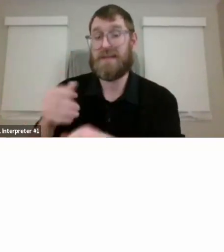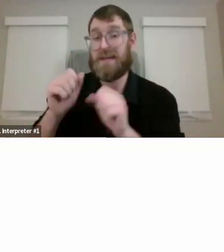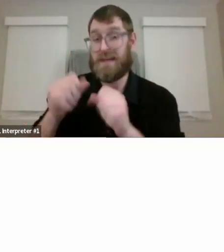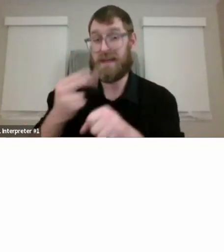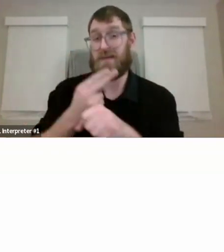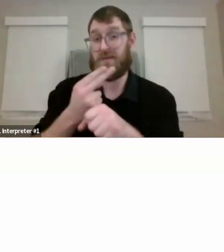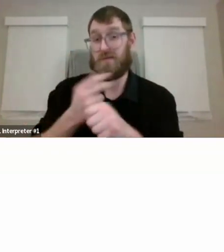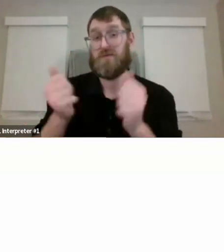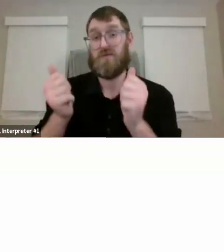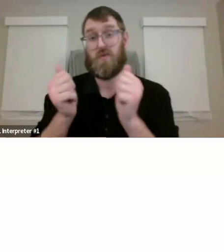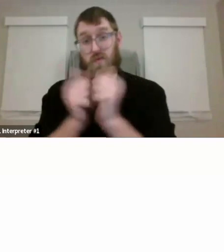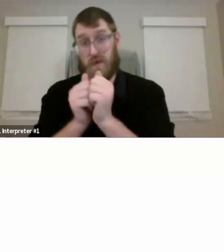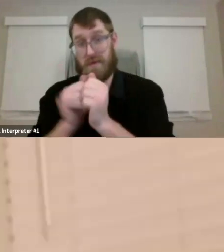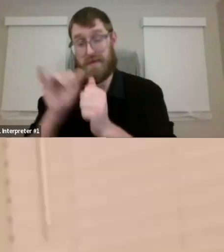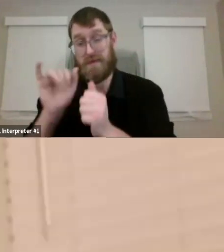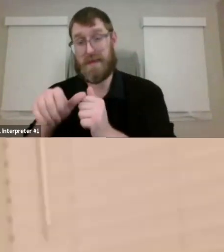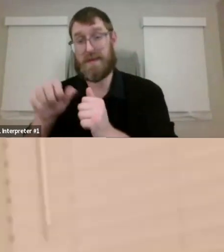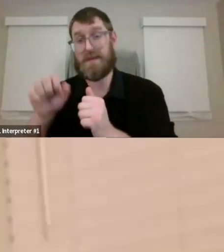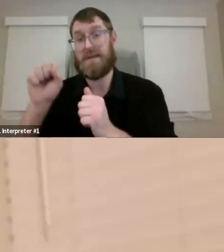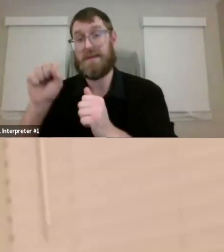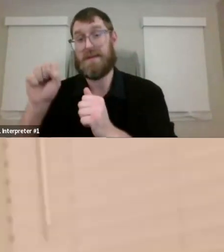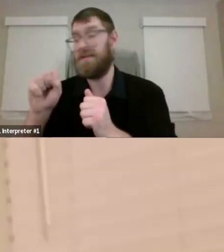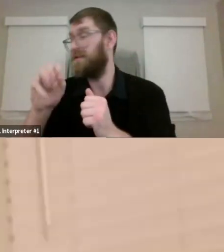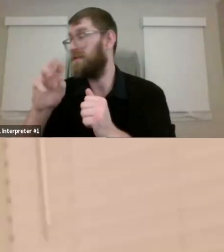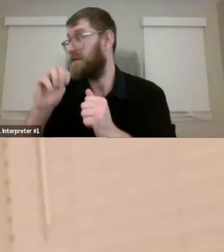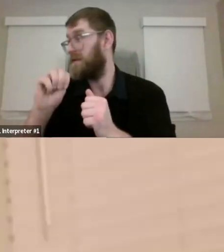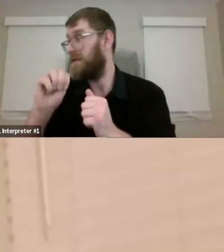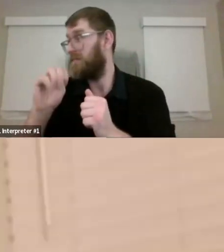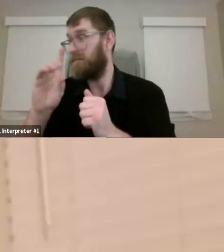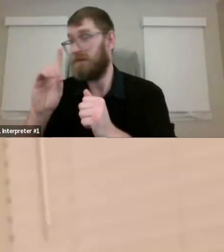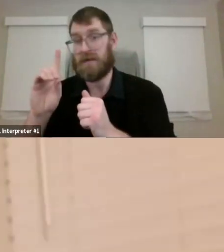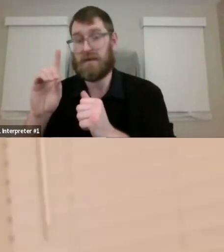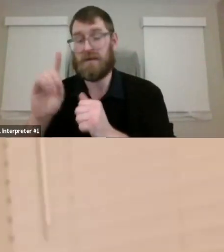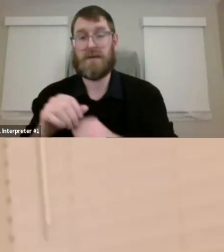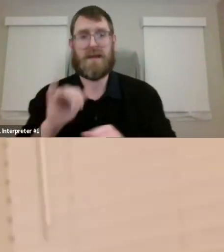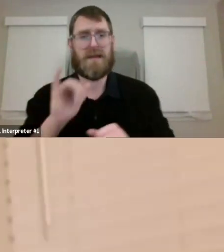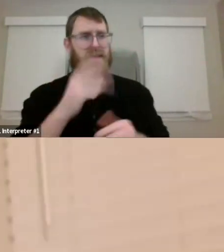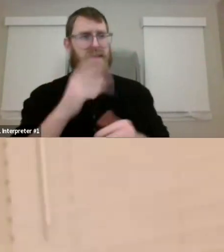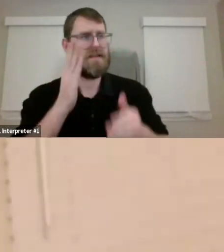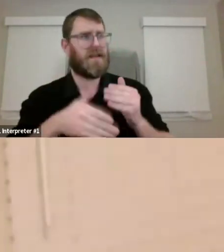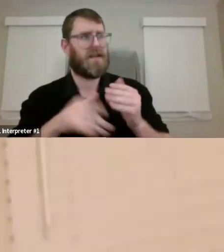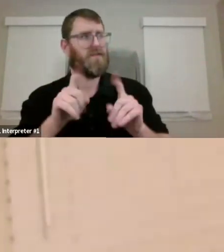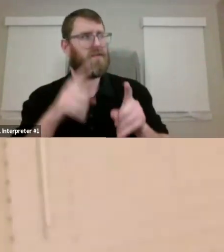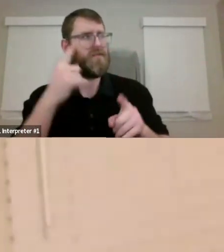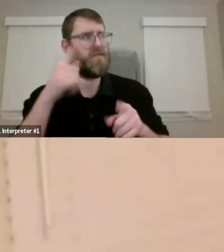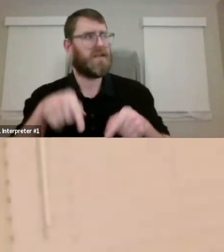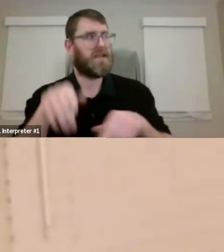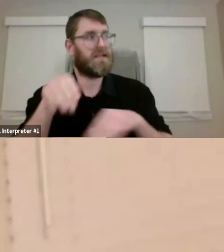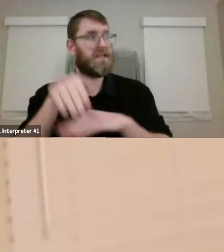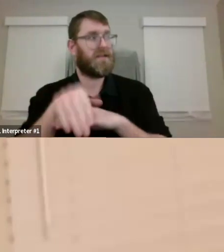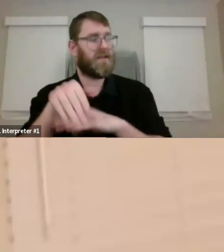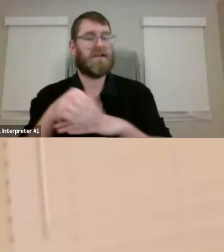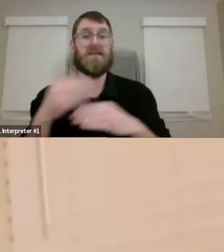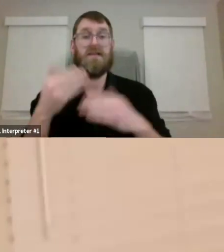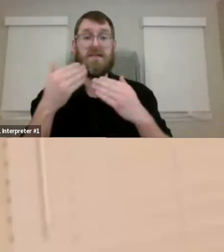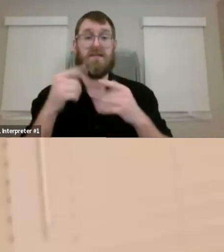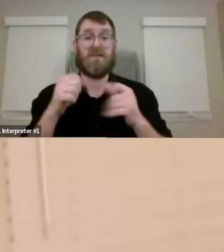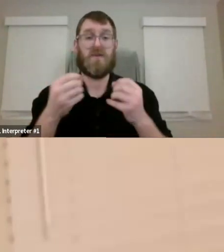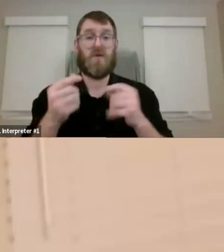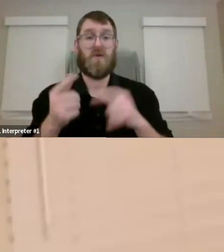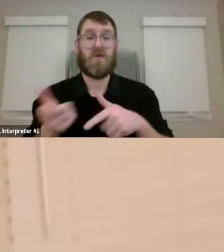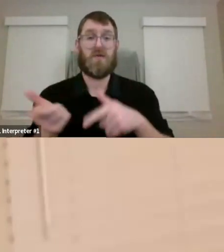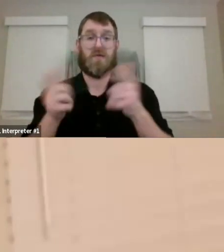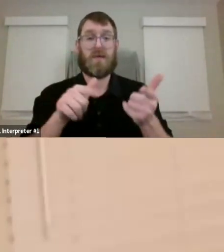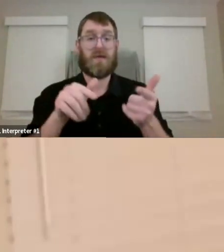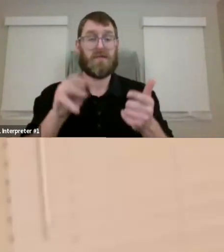with supported decision-making. Right. And that is the end of the questions for this evening. So I will turn this back to